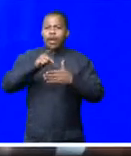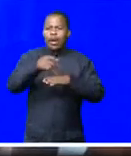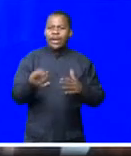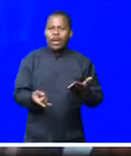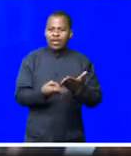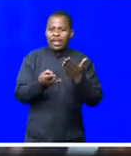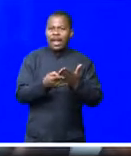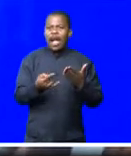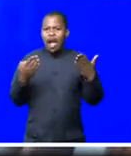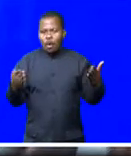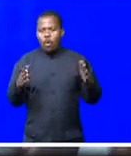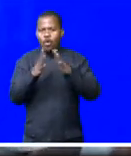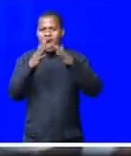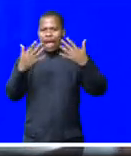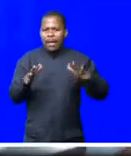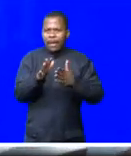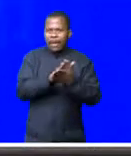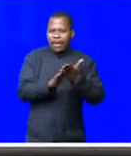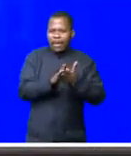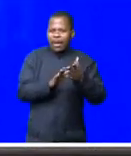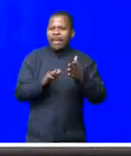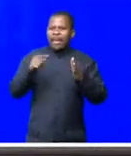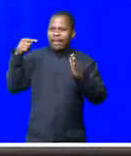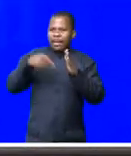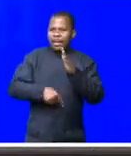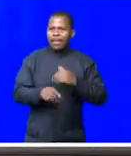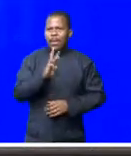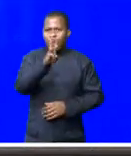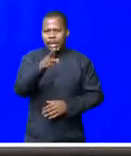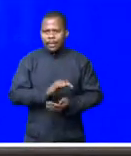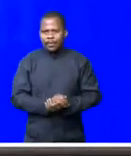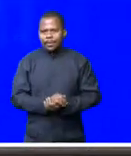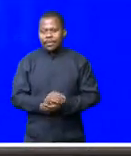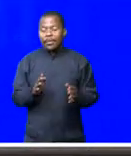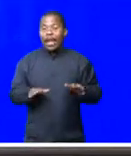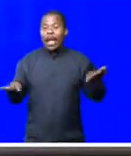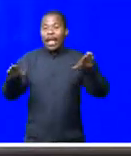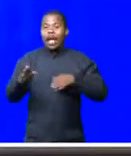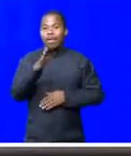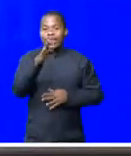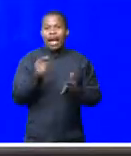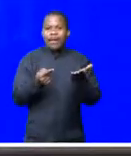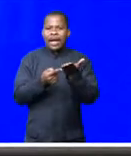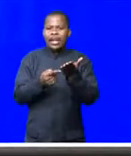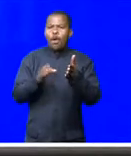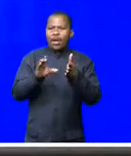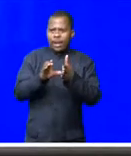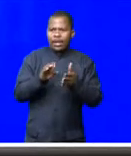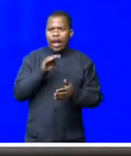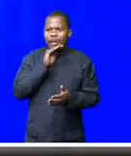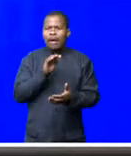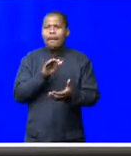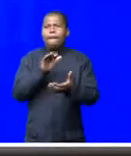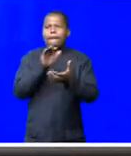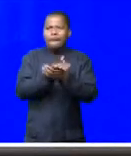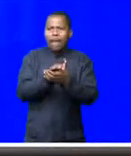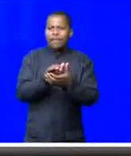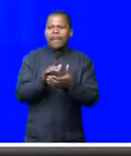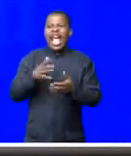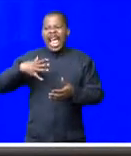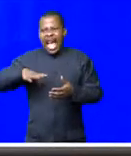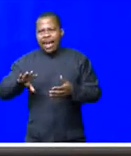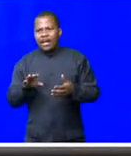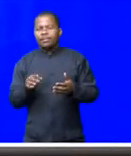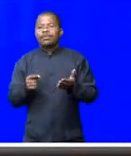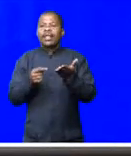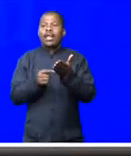inzima lenkulu ekunciphiseni tibi khona-ke edolobheni. Matsapa Town Council in collaboration with the four municipalities